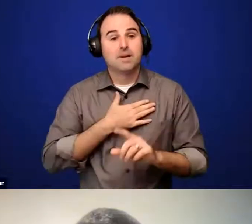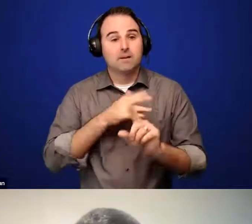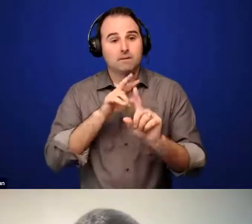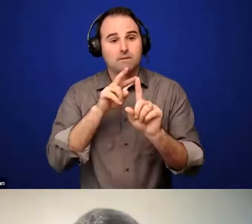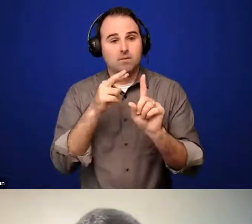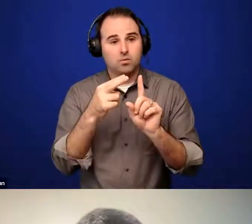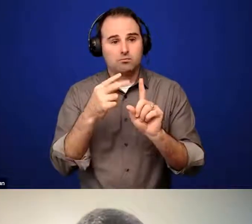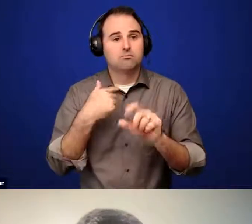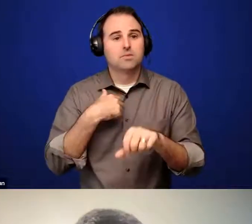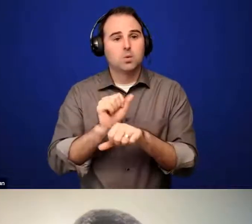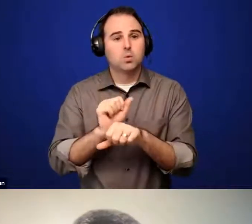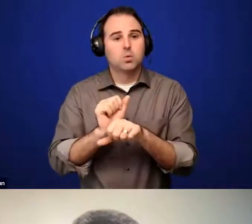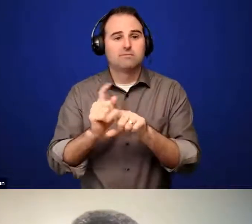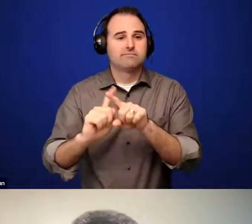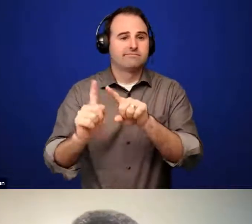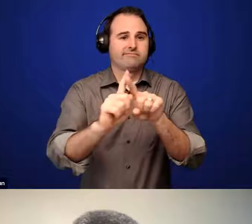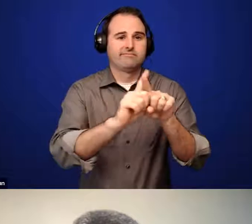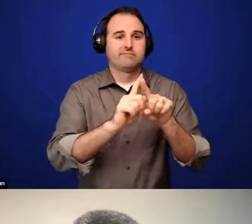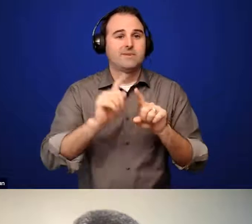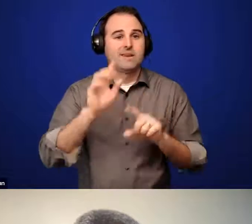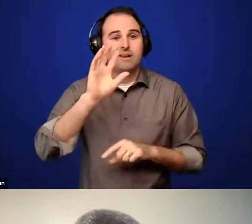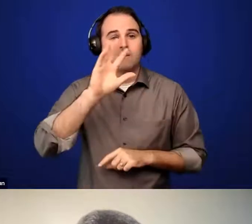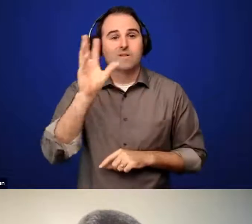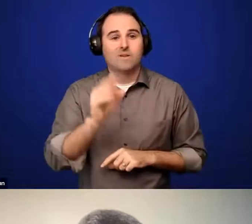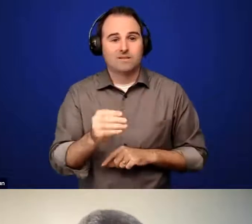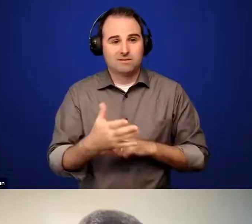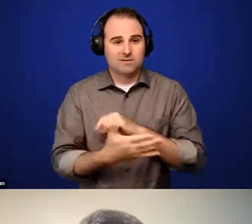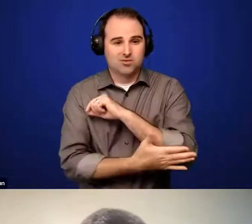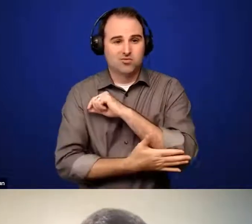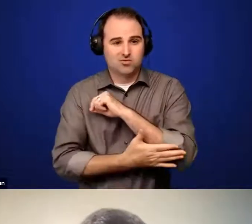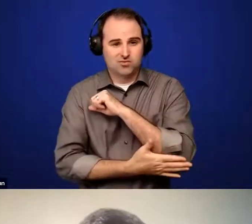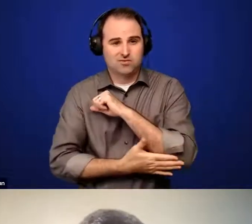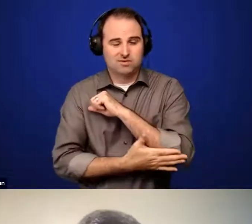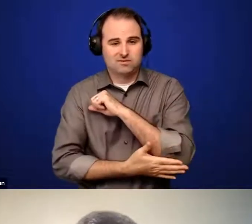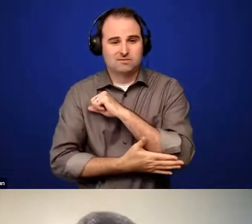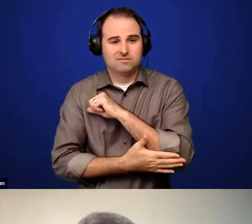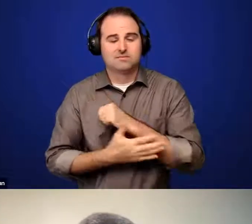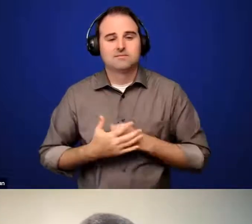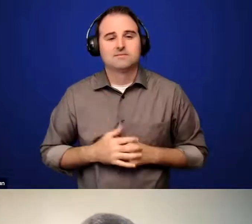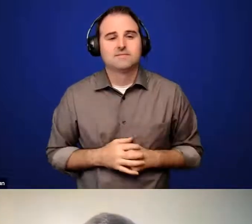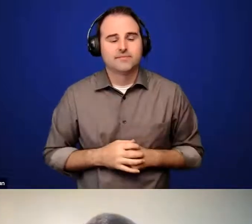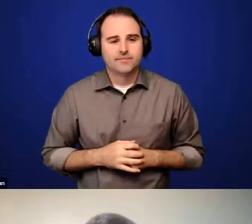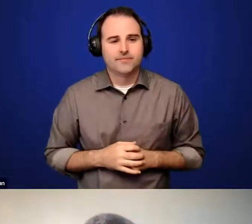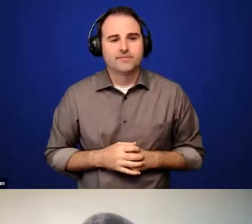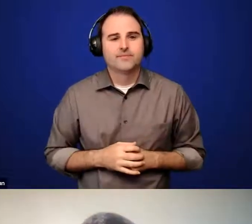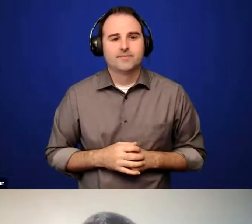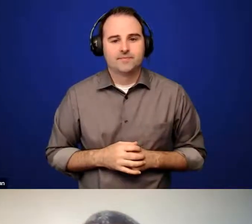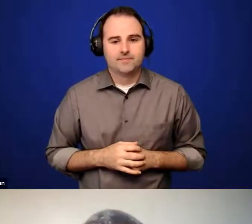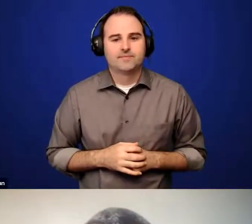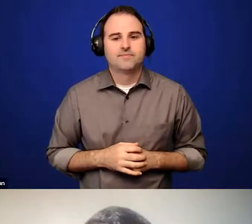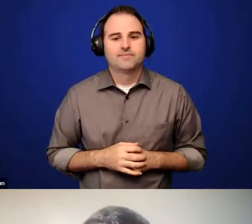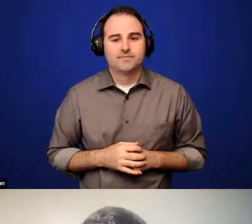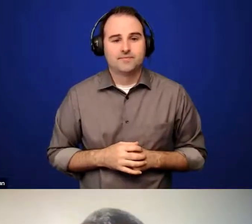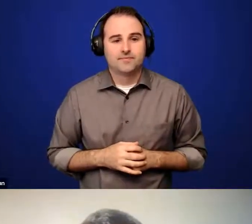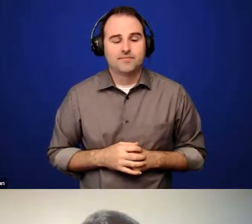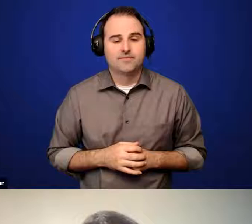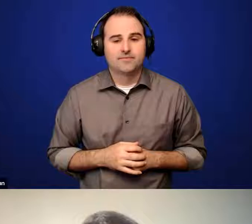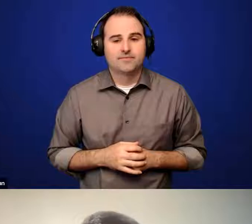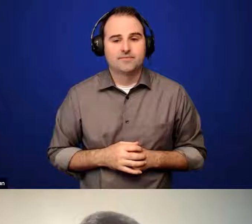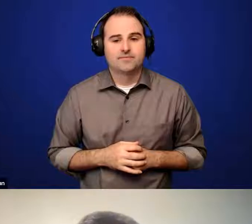many African countries, what I strongly believe, it is very